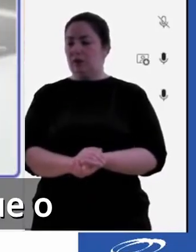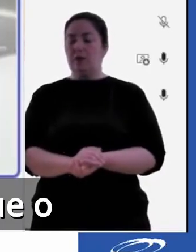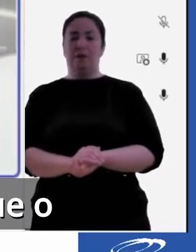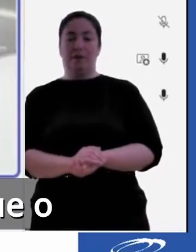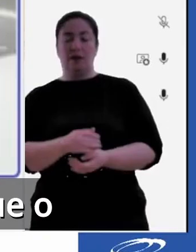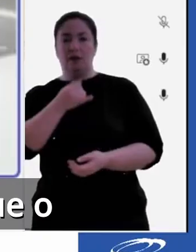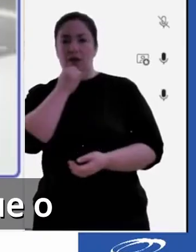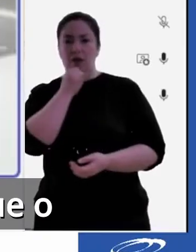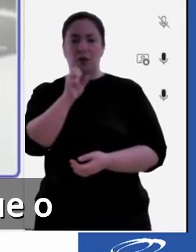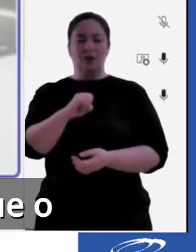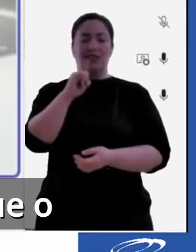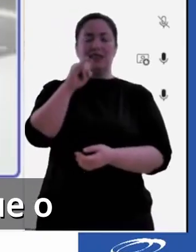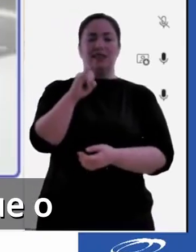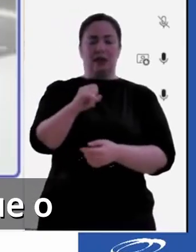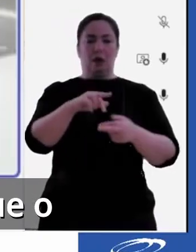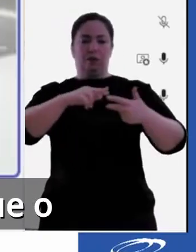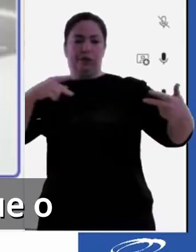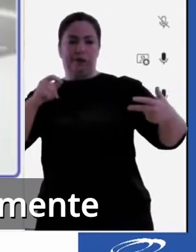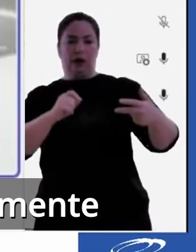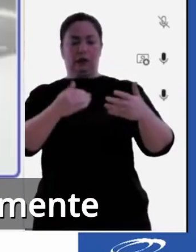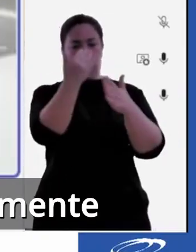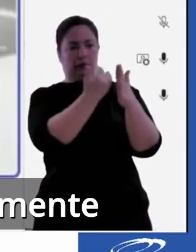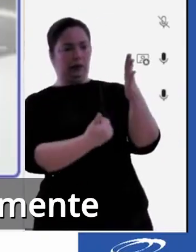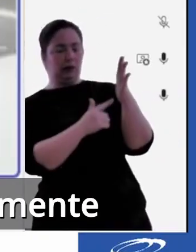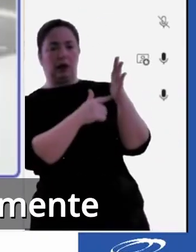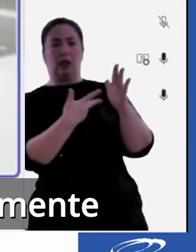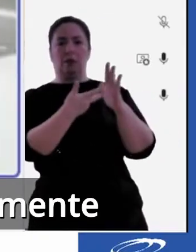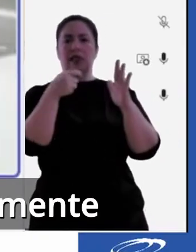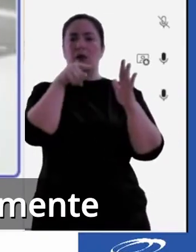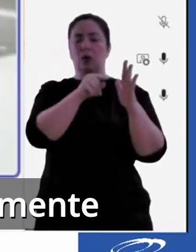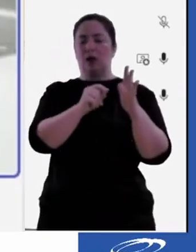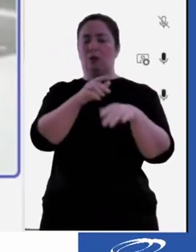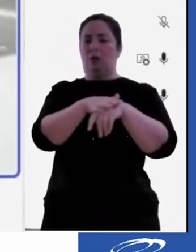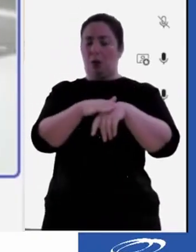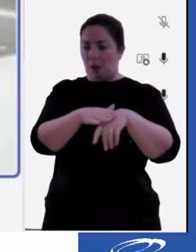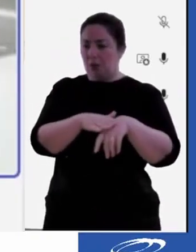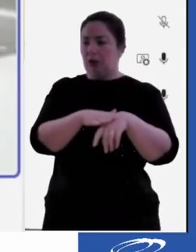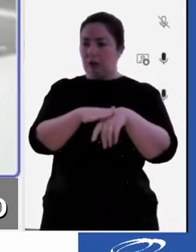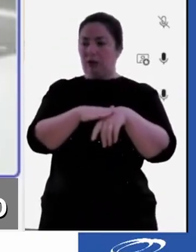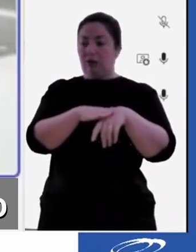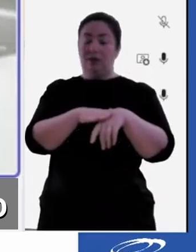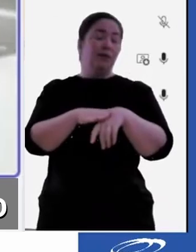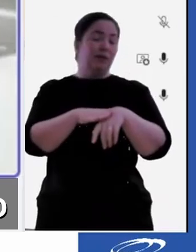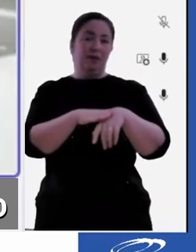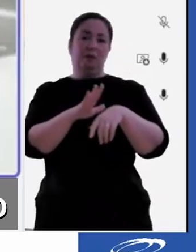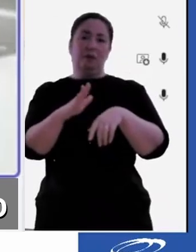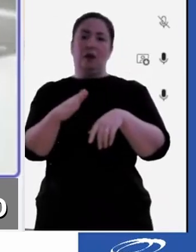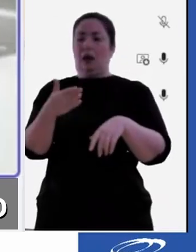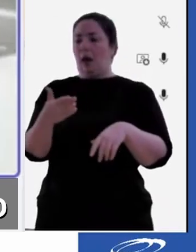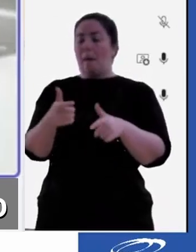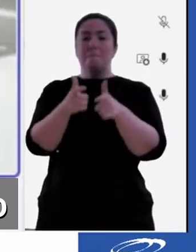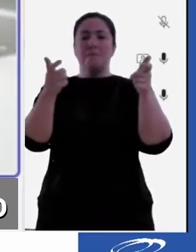sequencing. I'm not aware that metagenomic sequencing is necessarily broadly available, so mostly people are